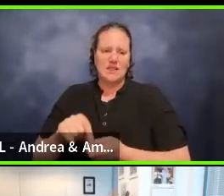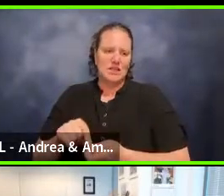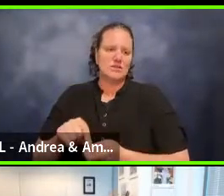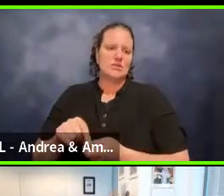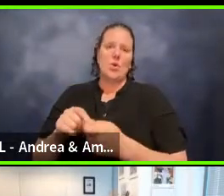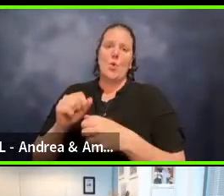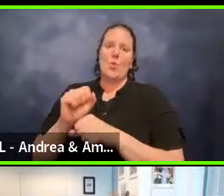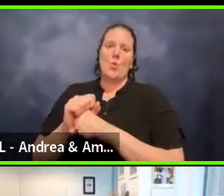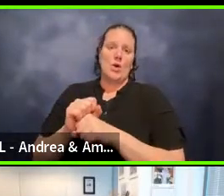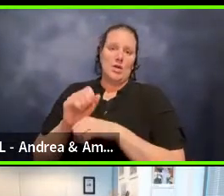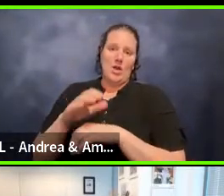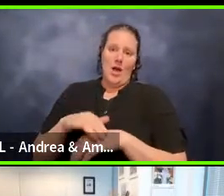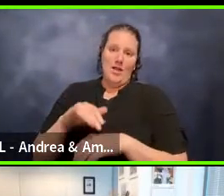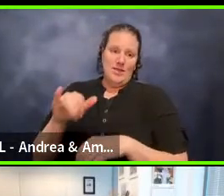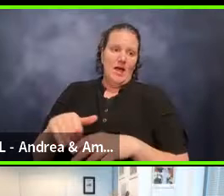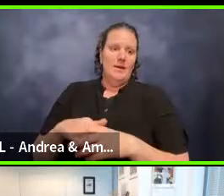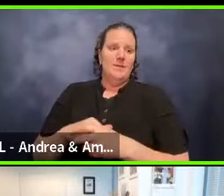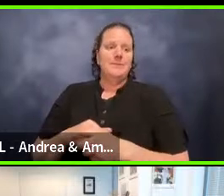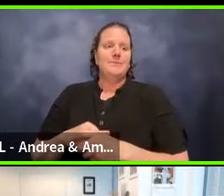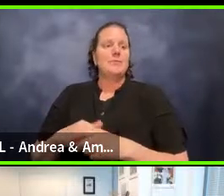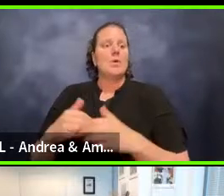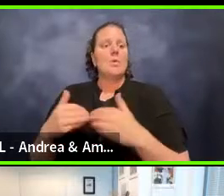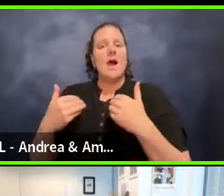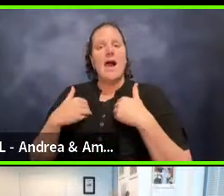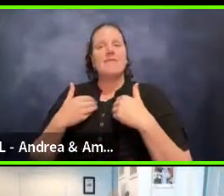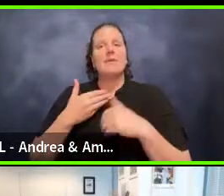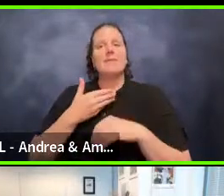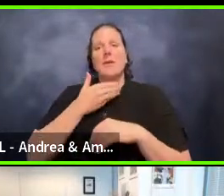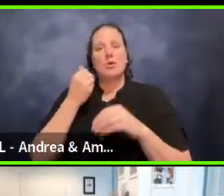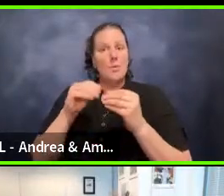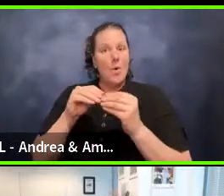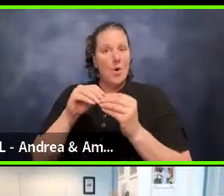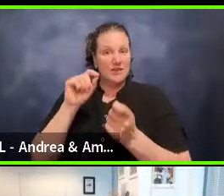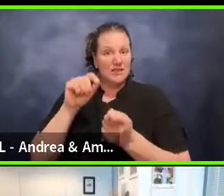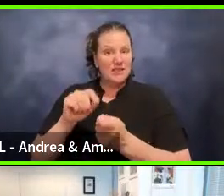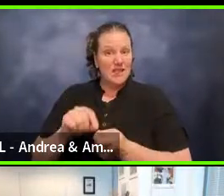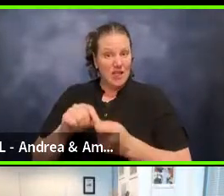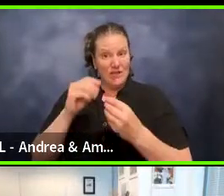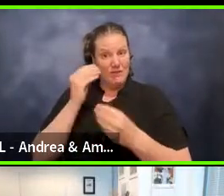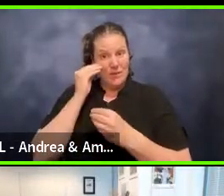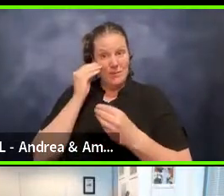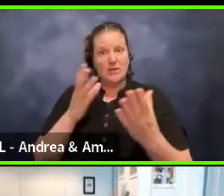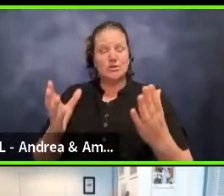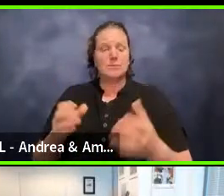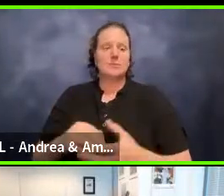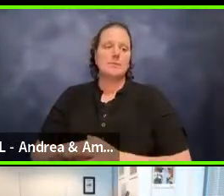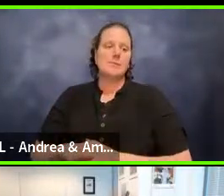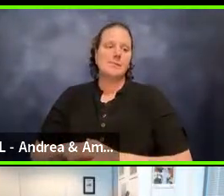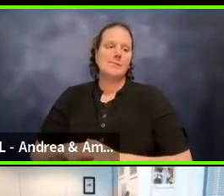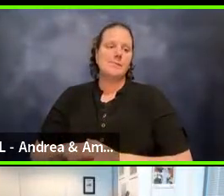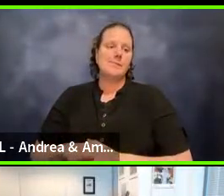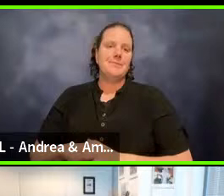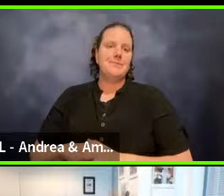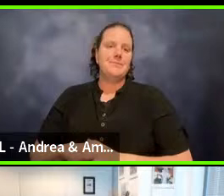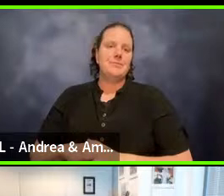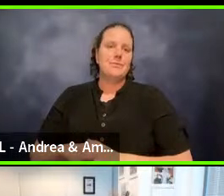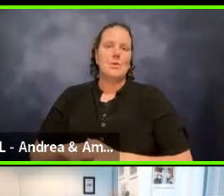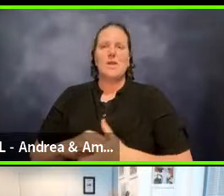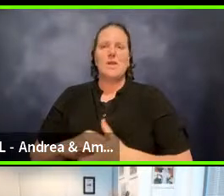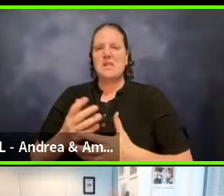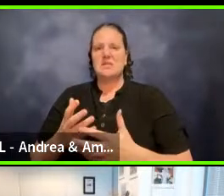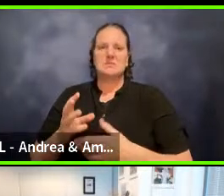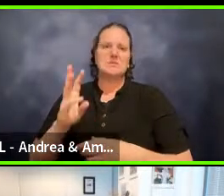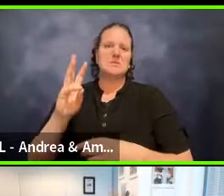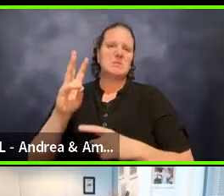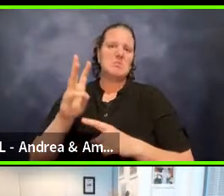working on, and we will have better and more detailed information within the next 6 to